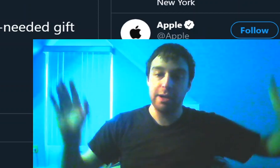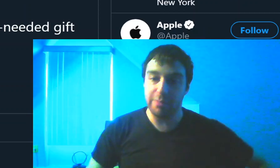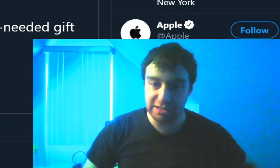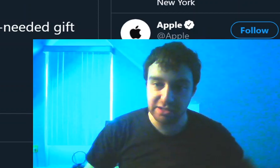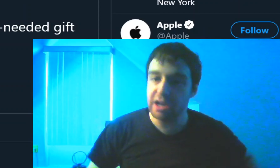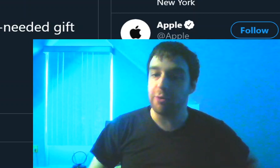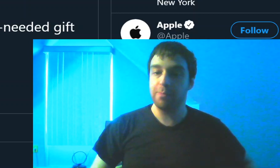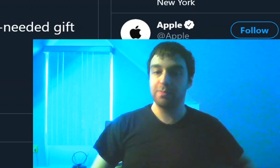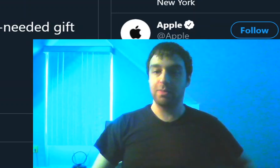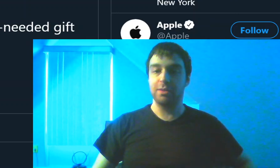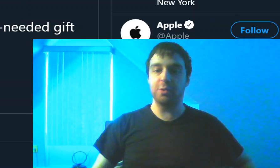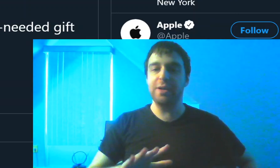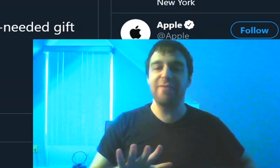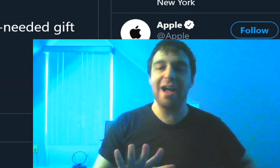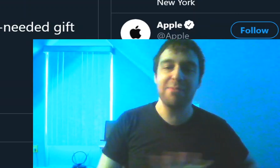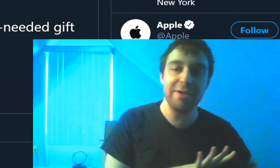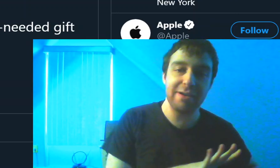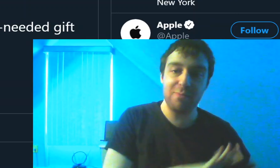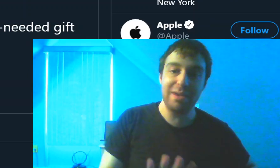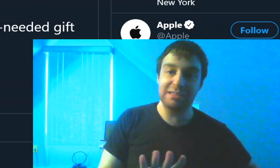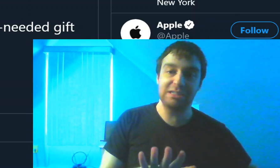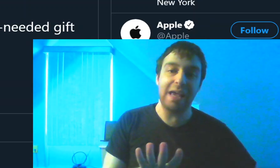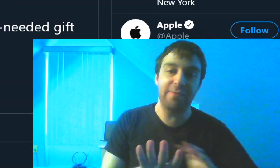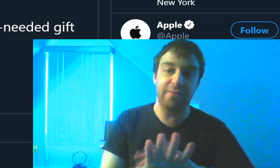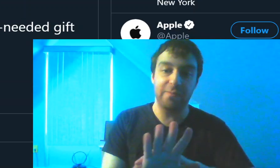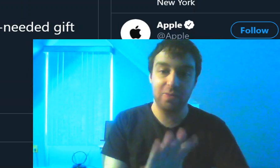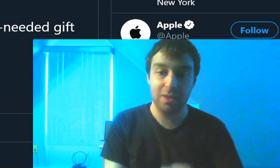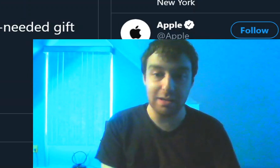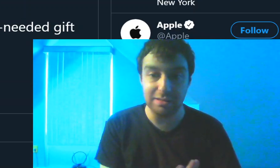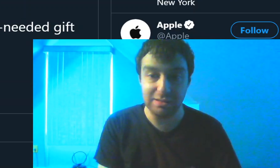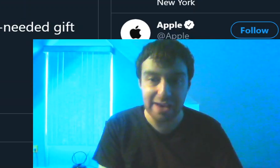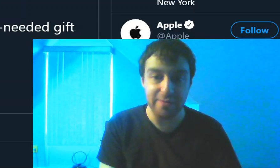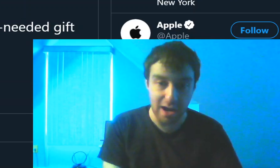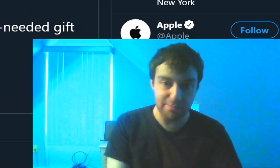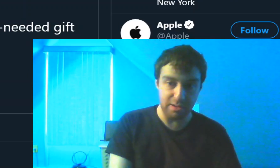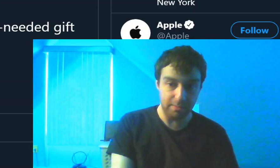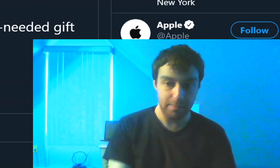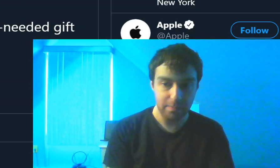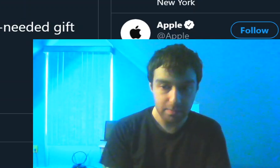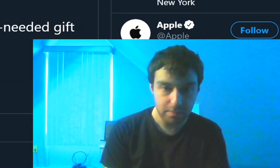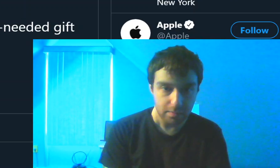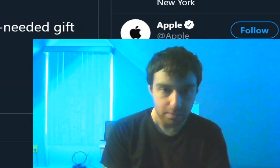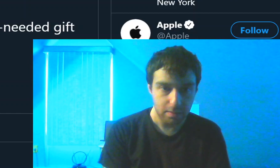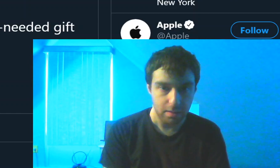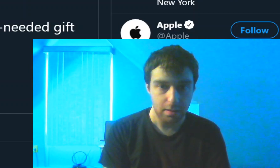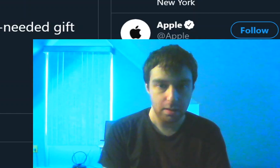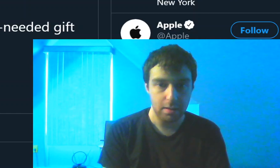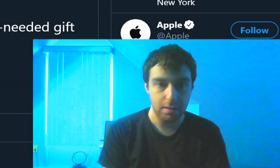for. But still, 25 million would be a safe number.